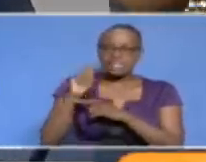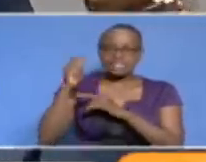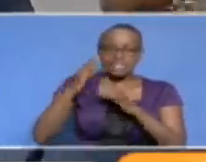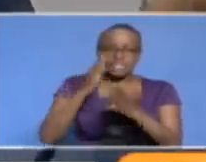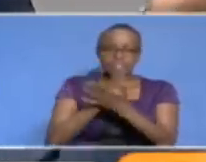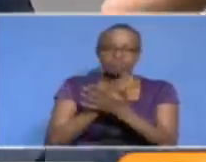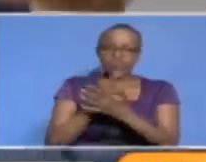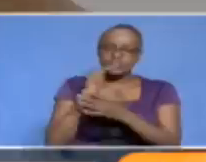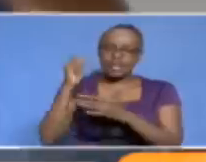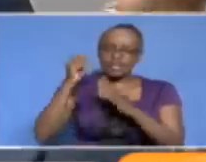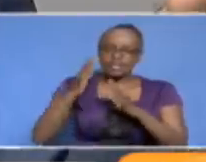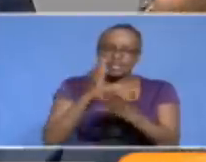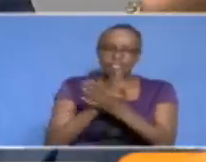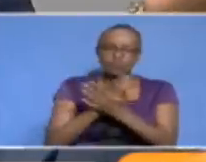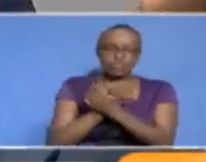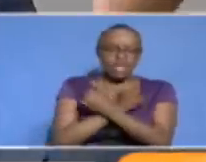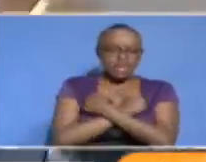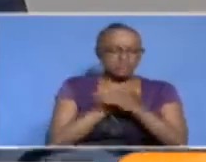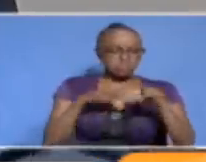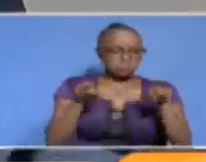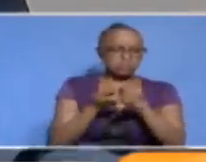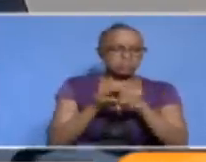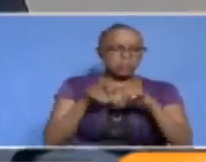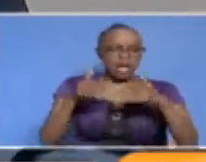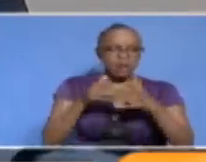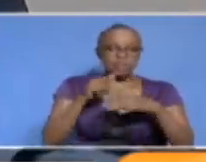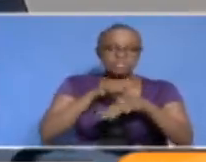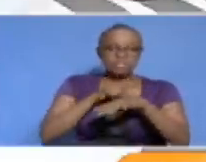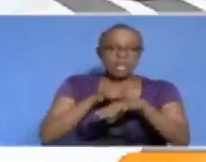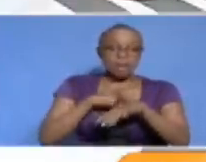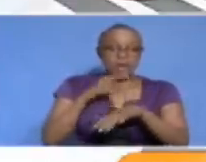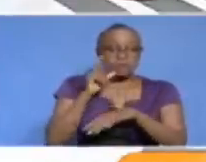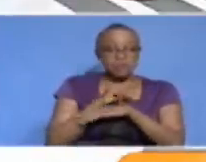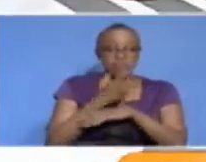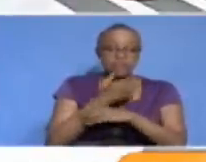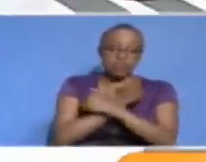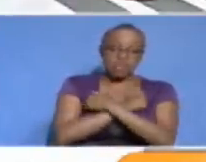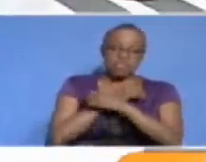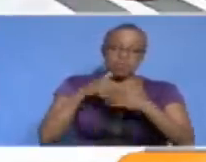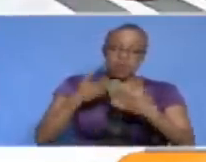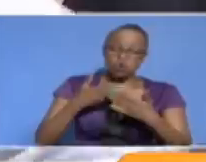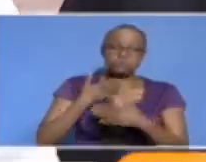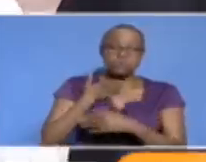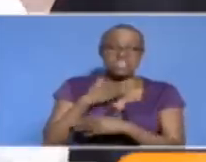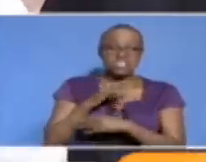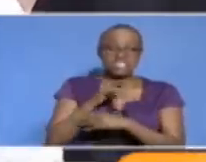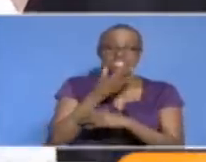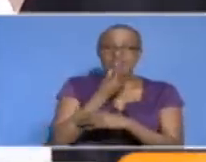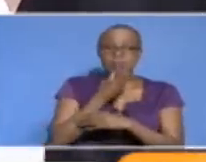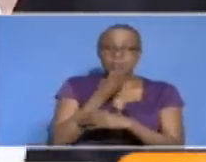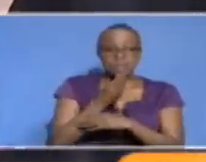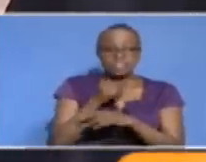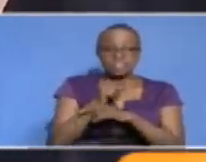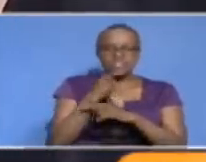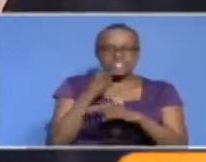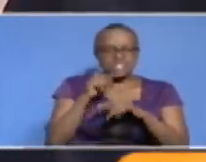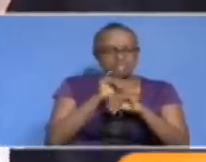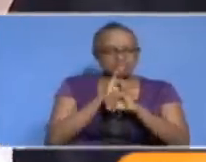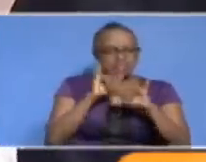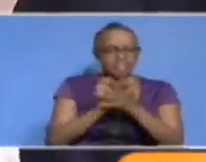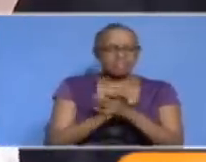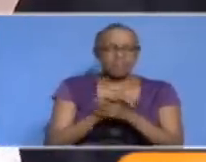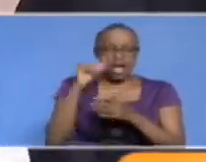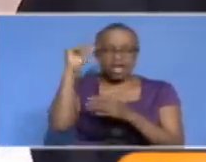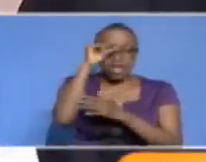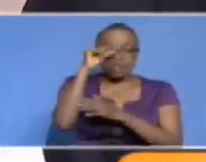Right. Tell Kenyans the truth, they love you the way you are. I tell you, man, either love him or loathe him, this man calls it like he sees it.